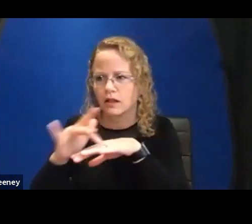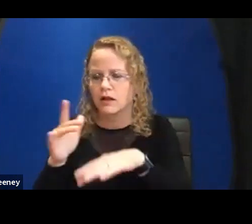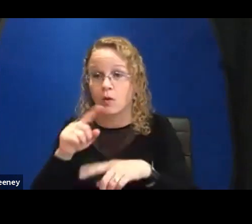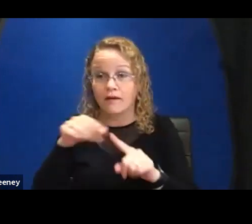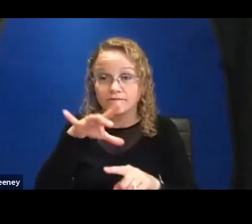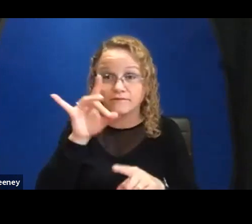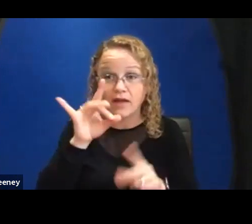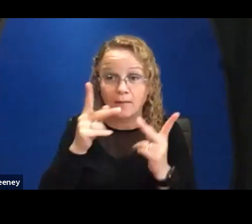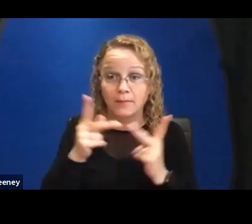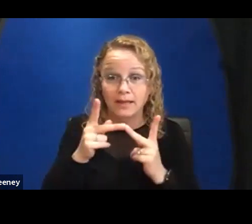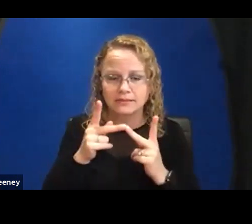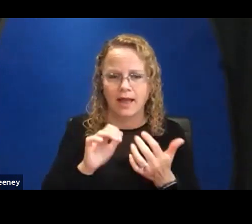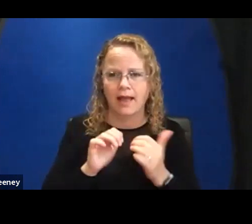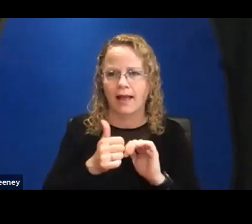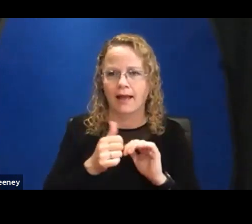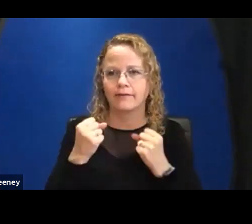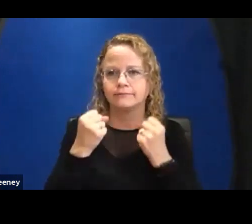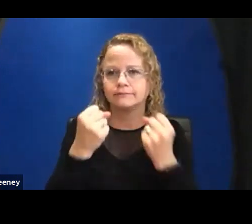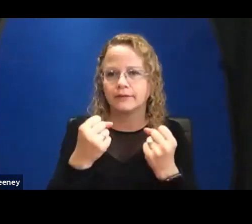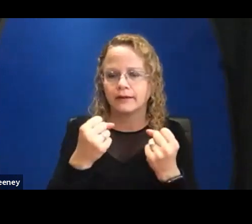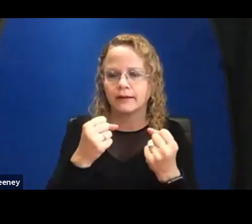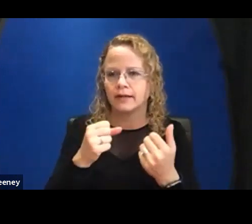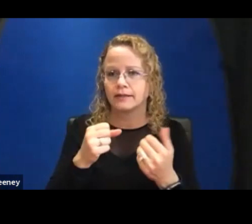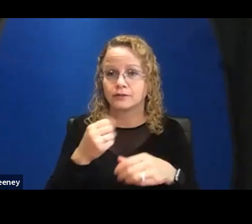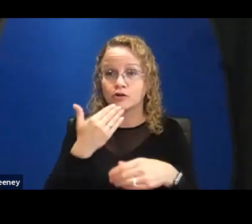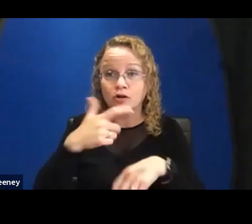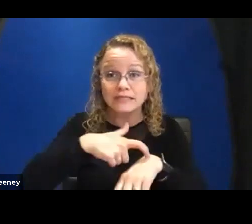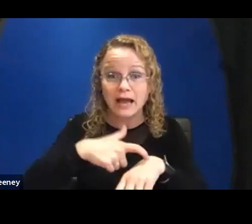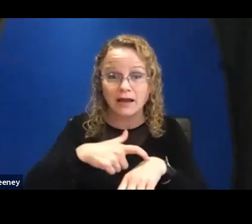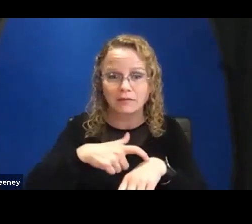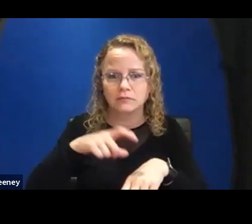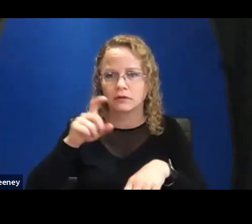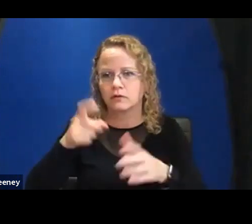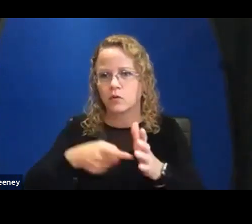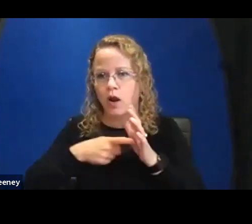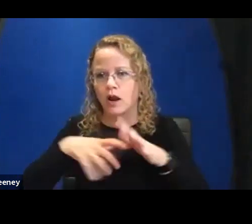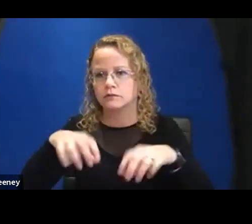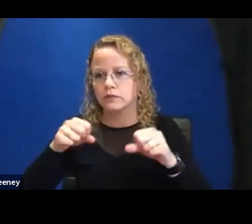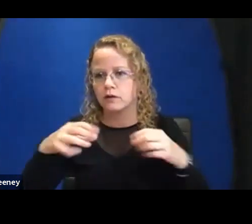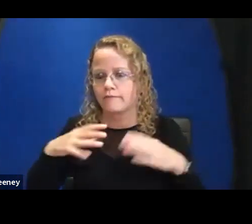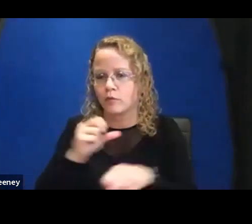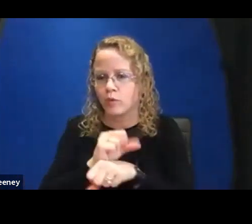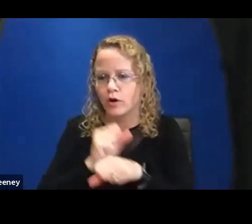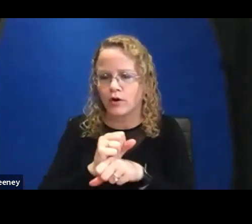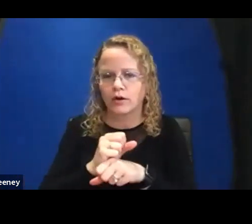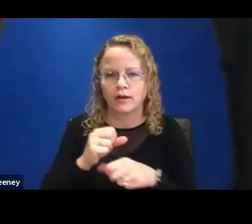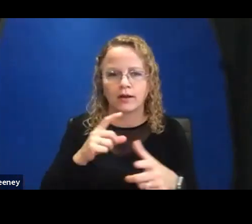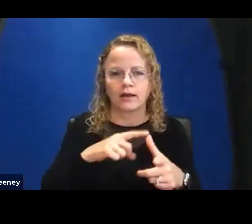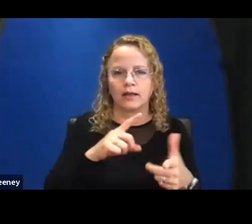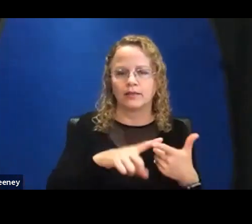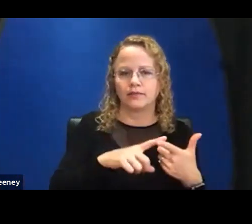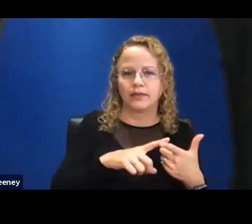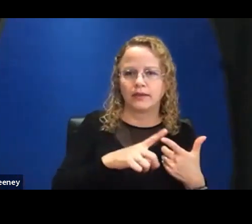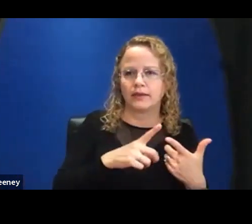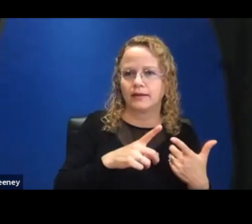do I have a way to get there? Is it a convenient time for me? Do I have to take off work in order to get there? And then, except for the Johnson & Johnson vaccine,